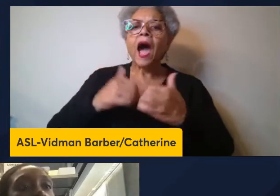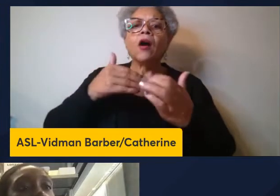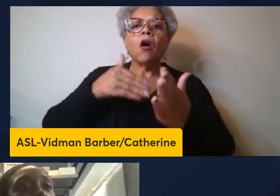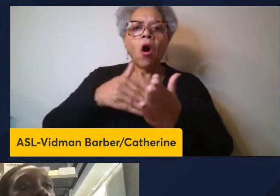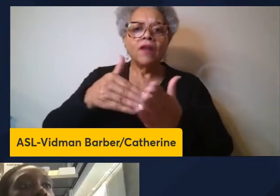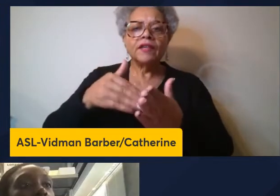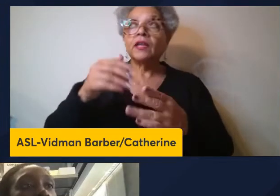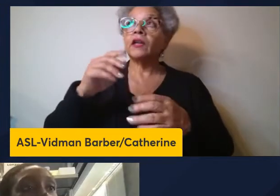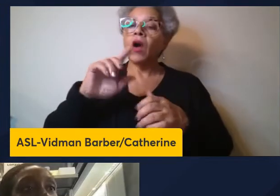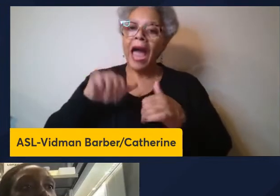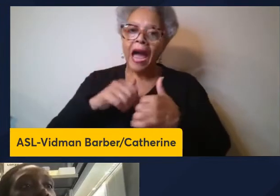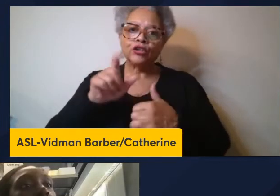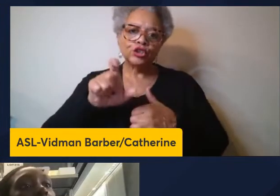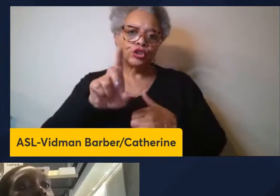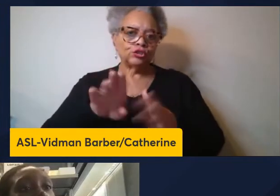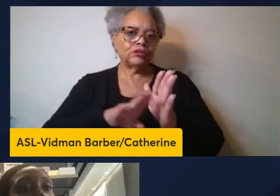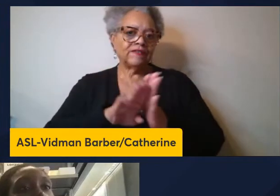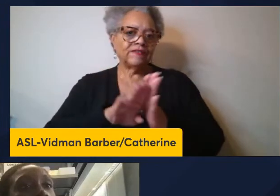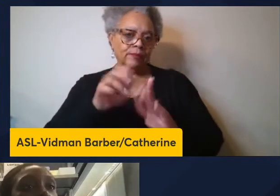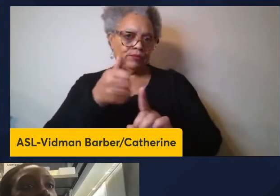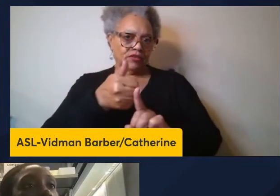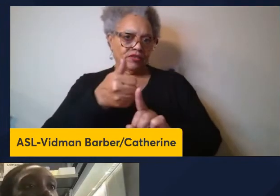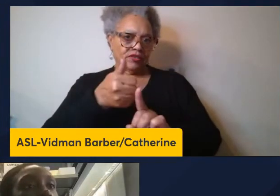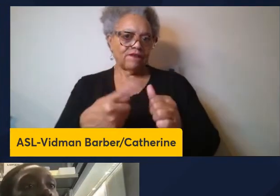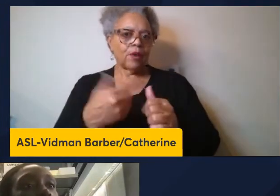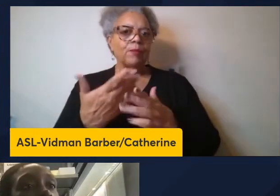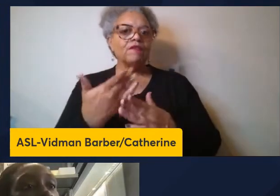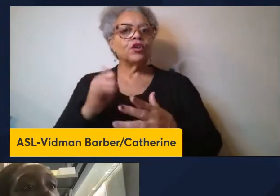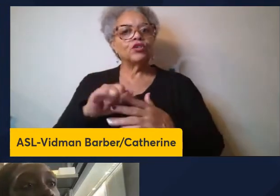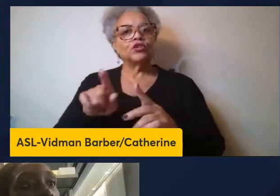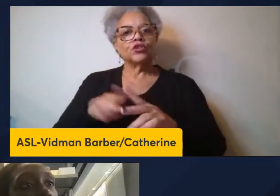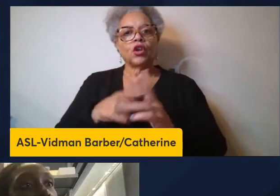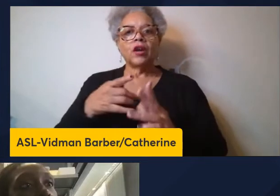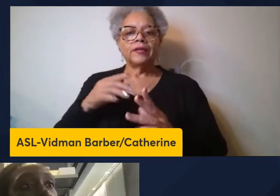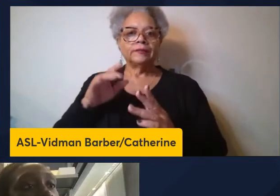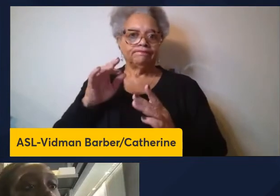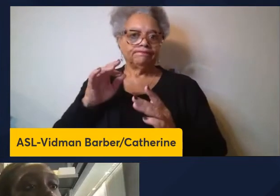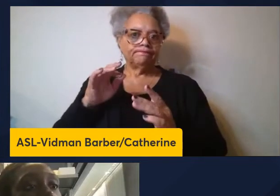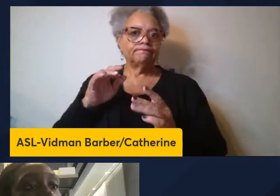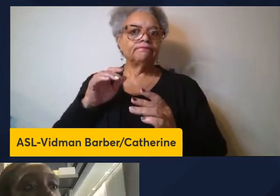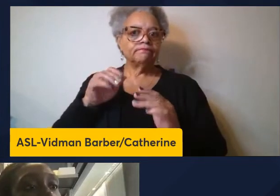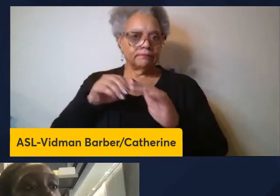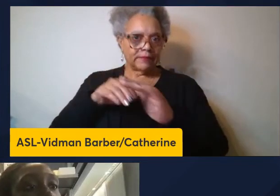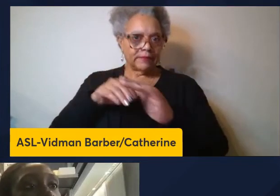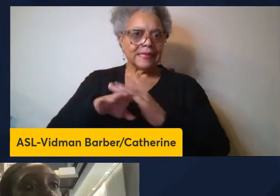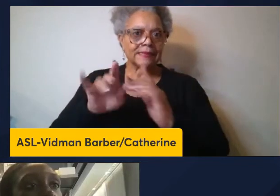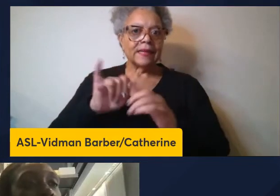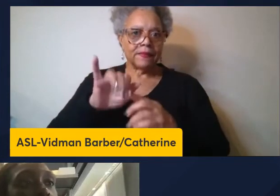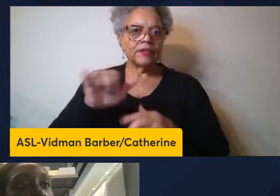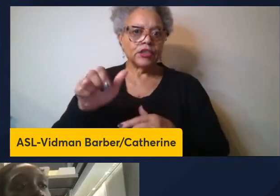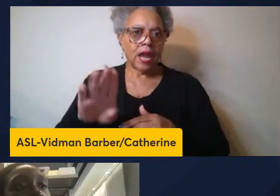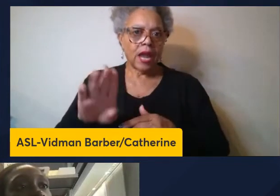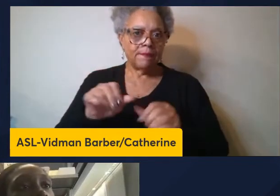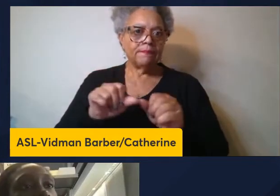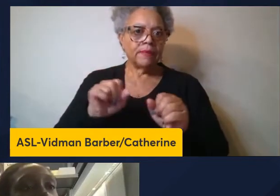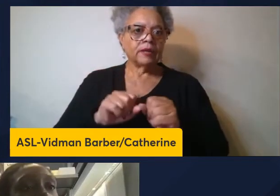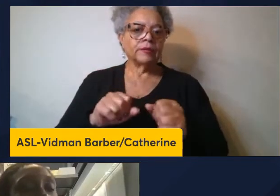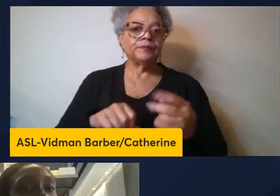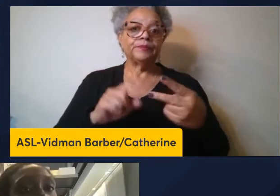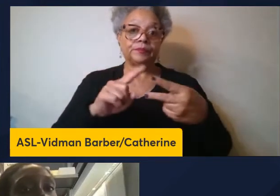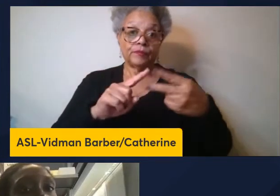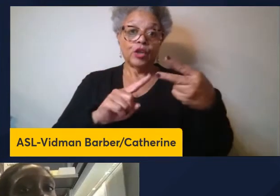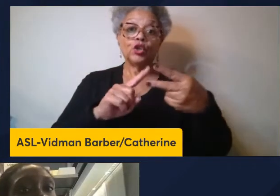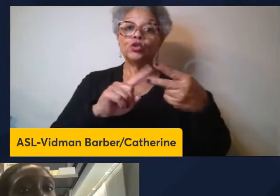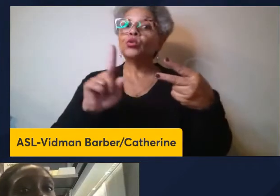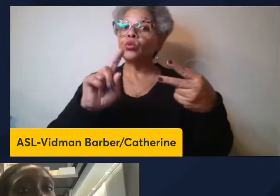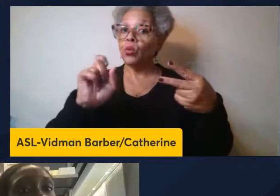you be like developing yourself first before you start hitting that job market? Great. That's a good question. I think there are two questions you're